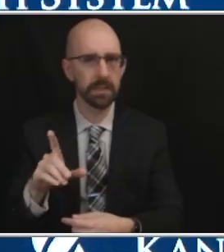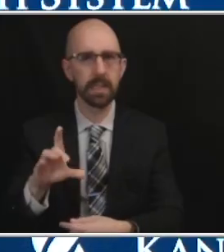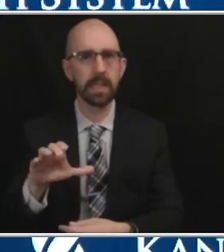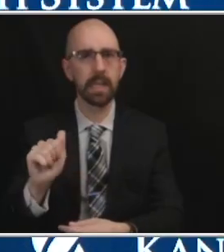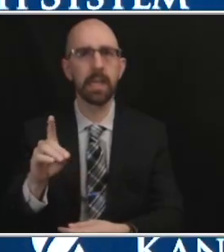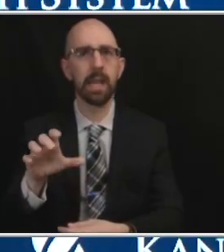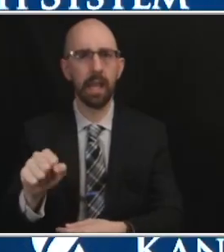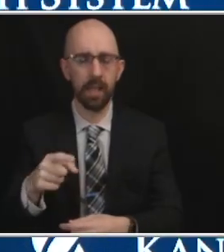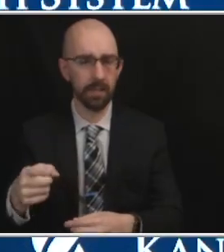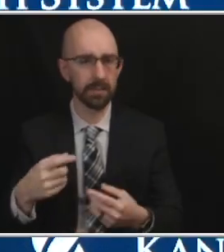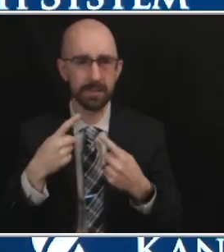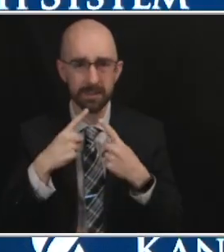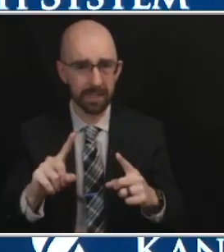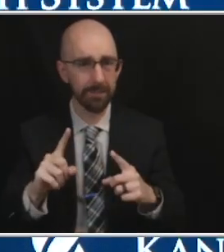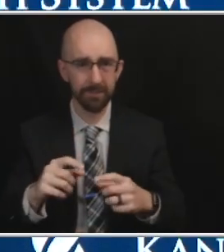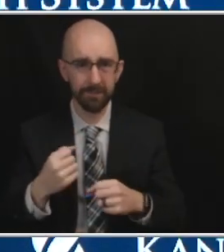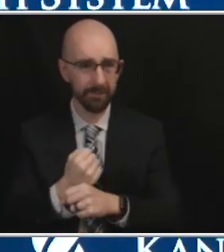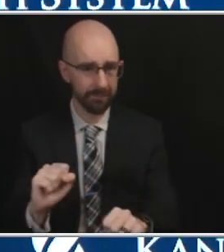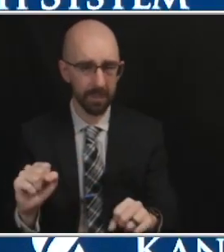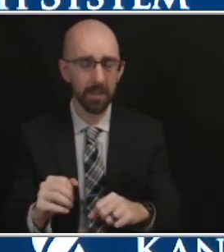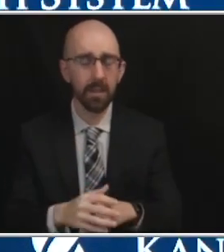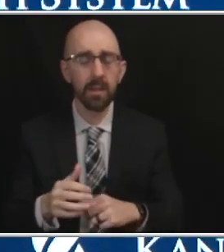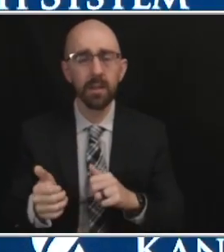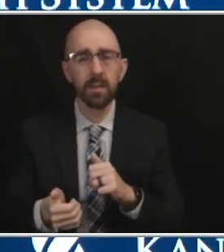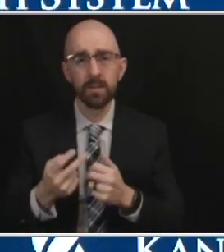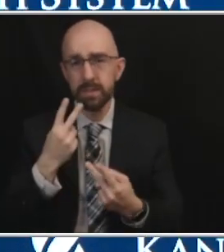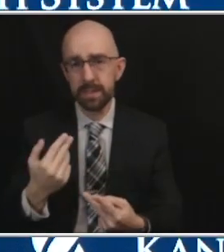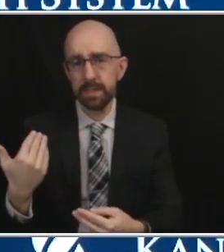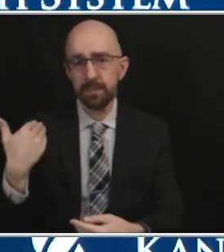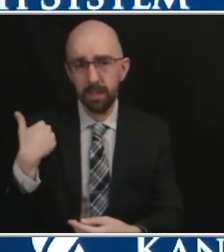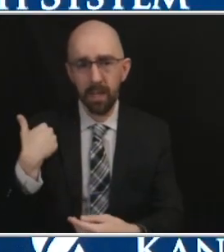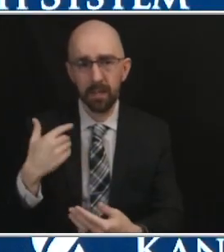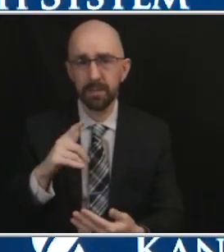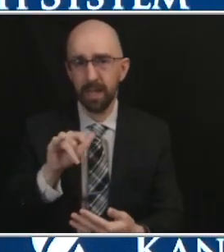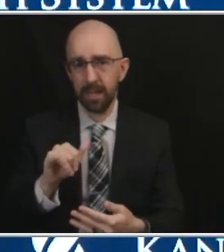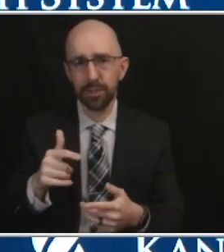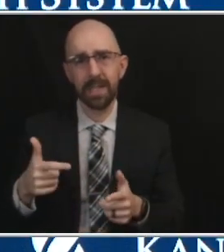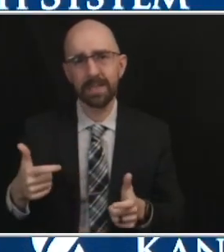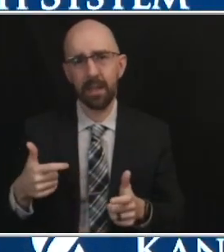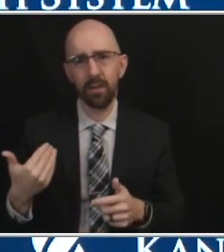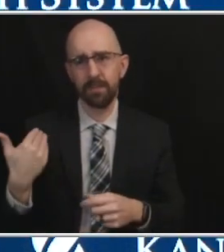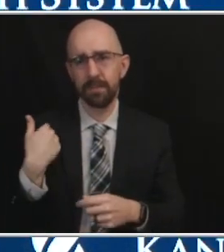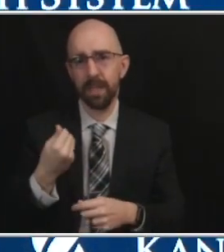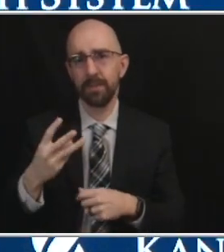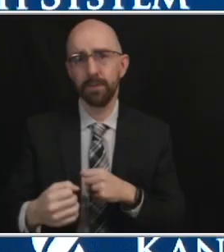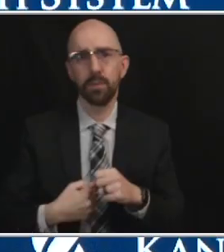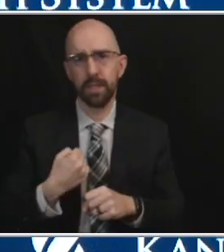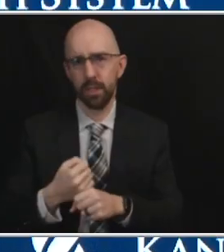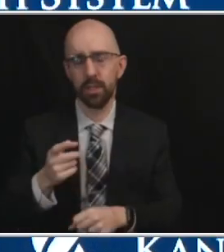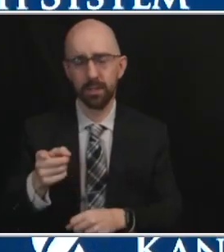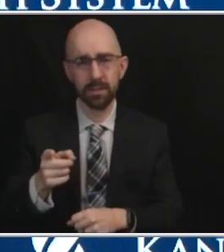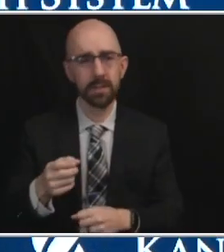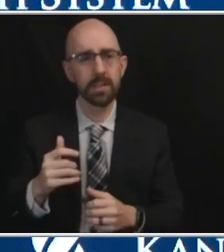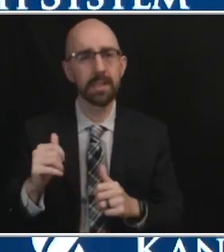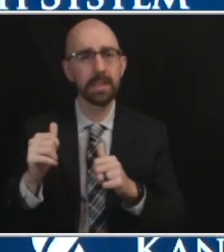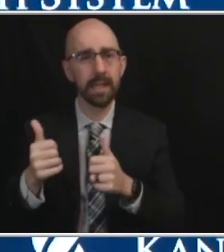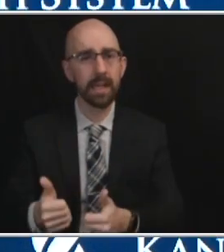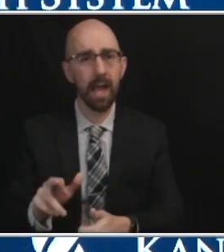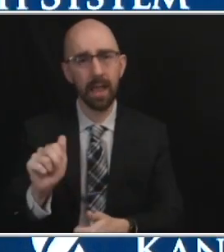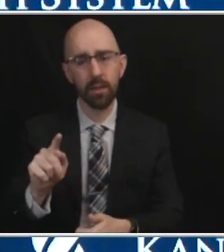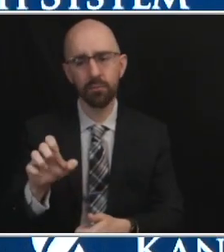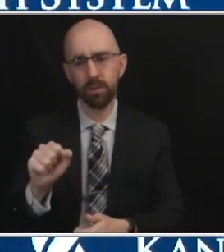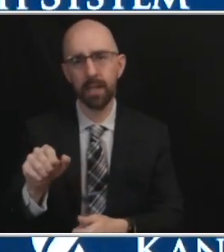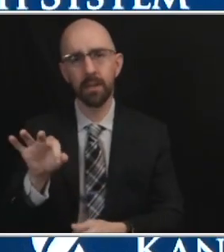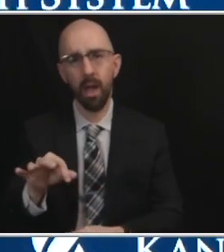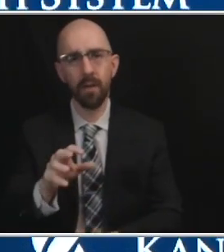But unfortunately, what we have seen over the past and it's actually been accelerated over the past few years, is declining rates of measles, mumps,